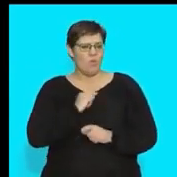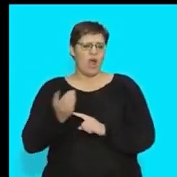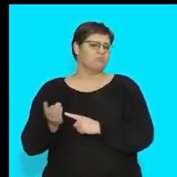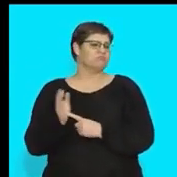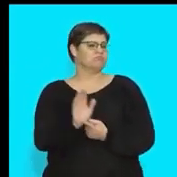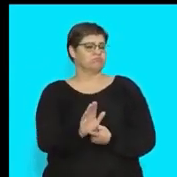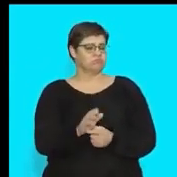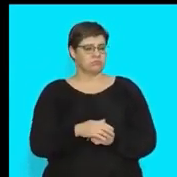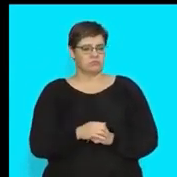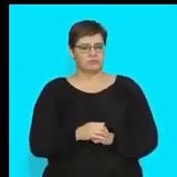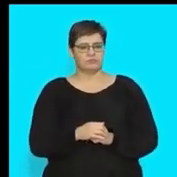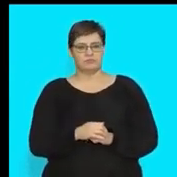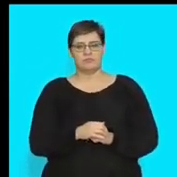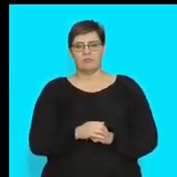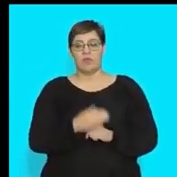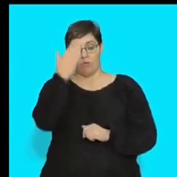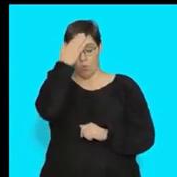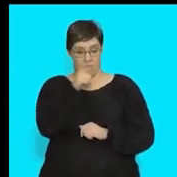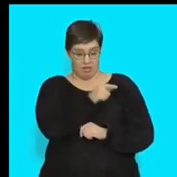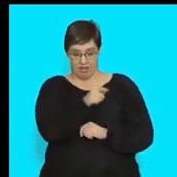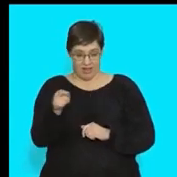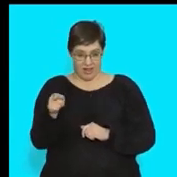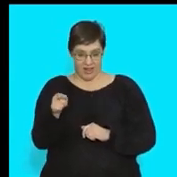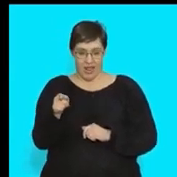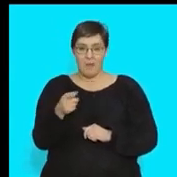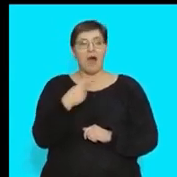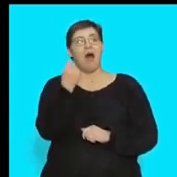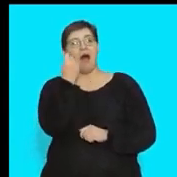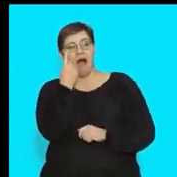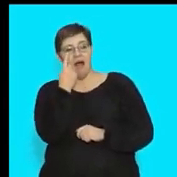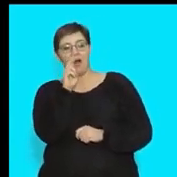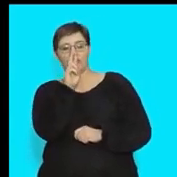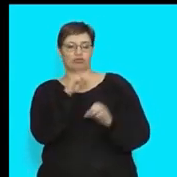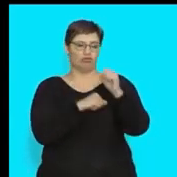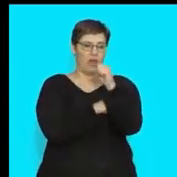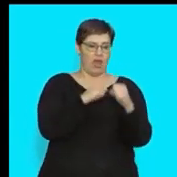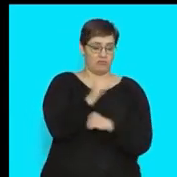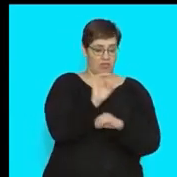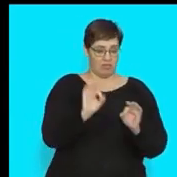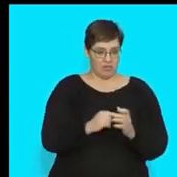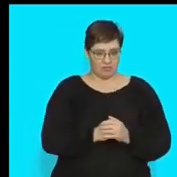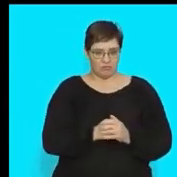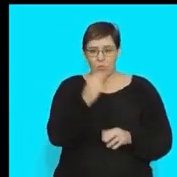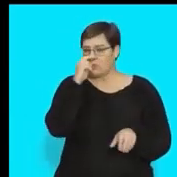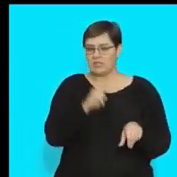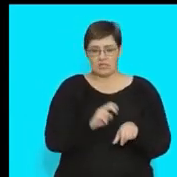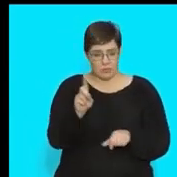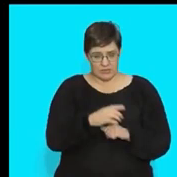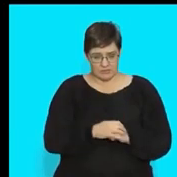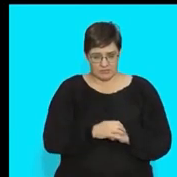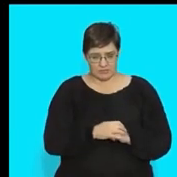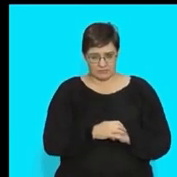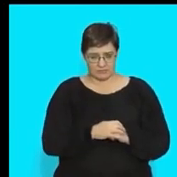because knowing this enables you to be able to look at the structure. So what do we need here? Now, have a look.